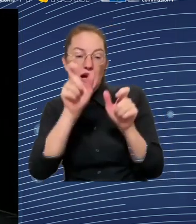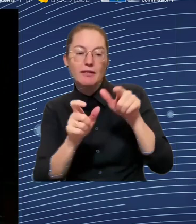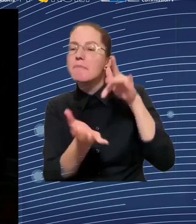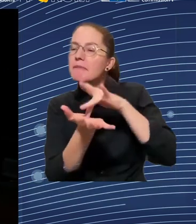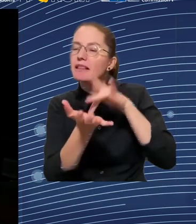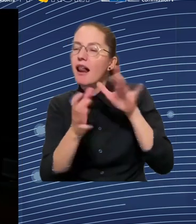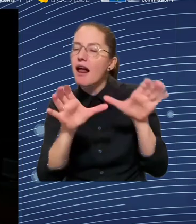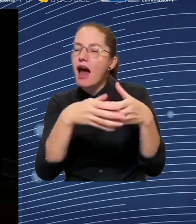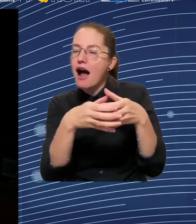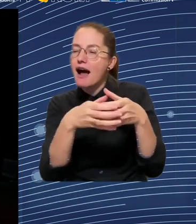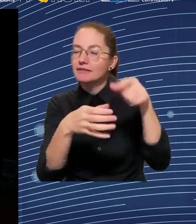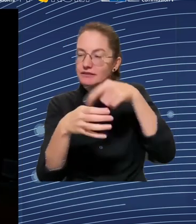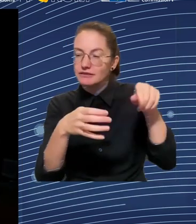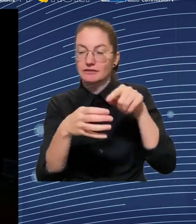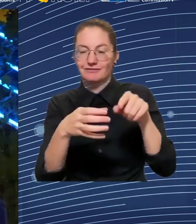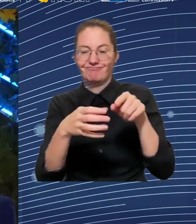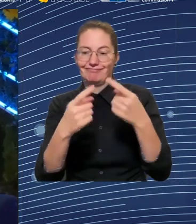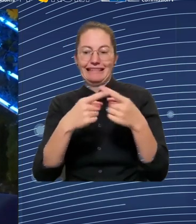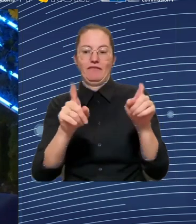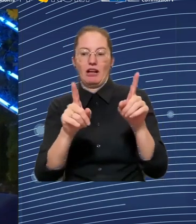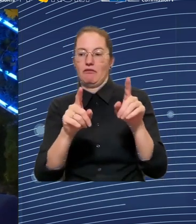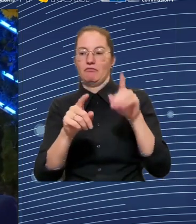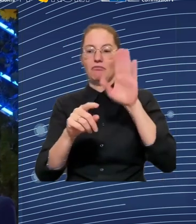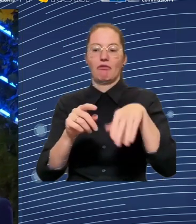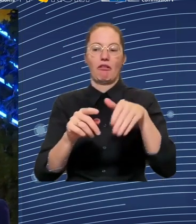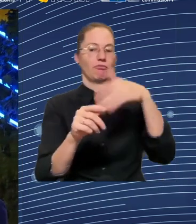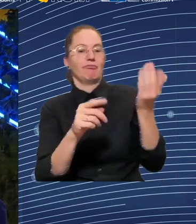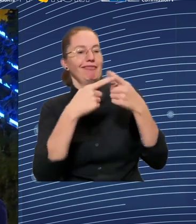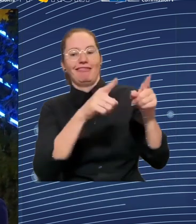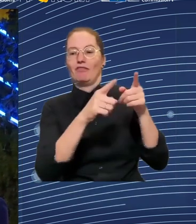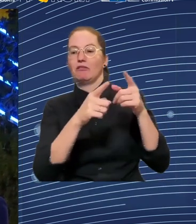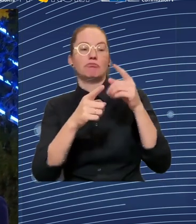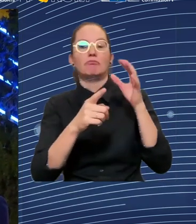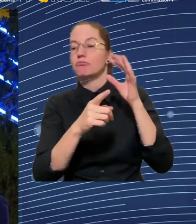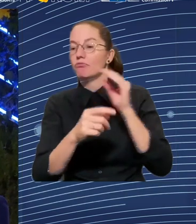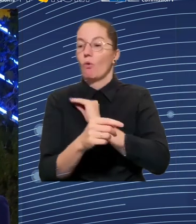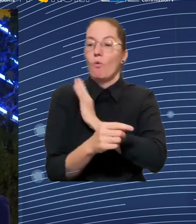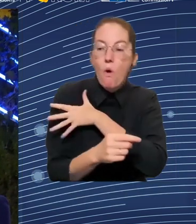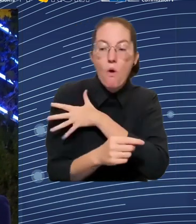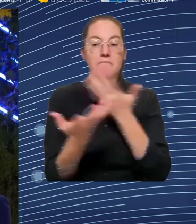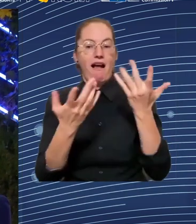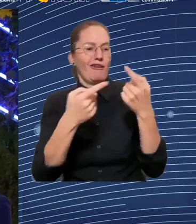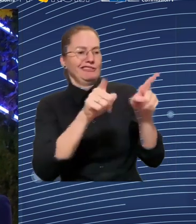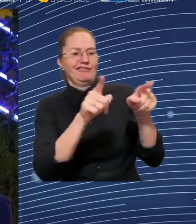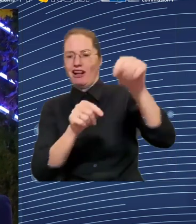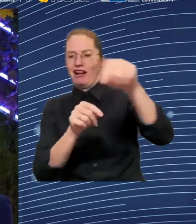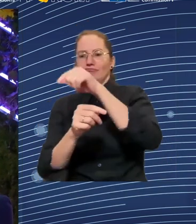contribute. I mean, in our research, in our analysis, we take into account all women and men and all the